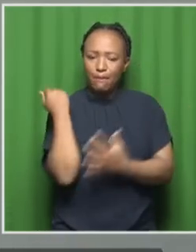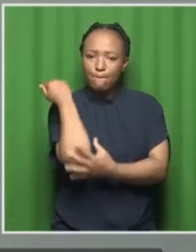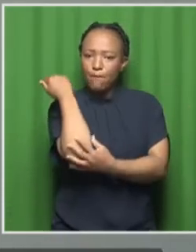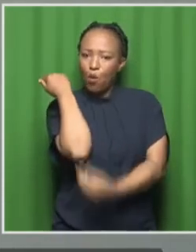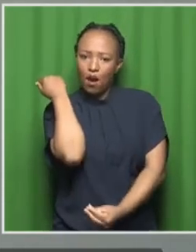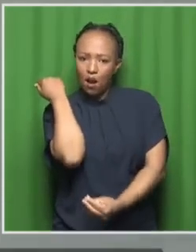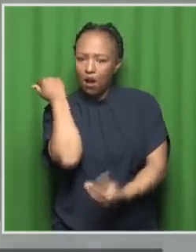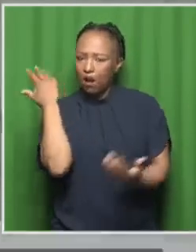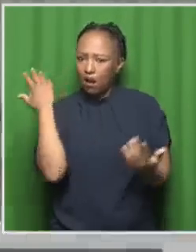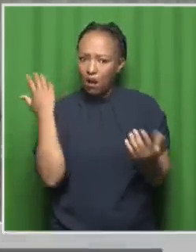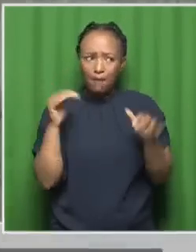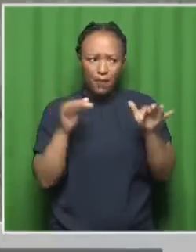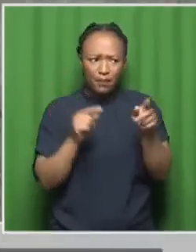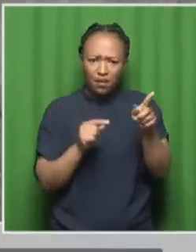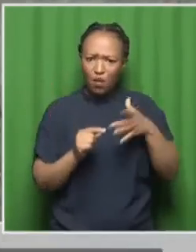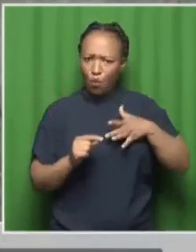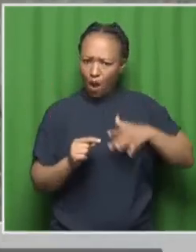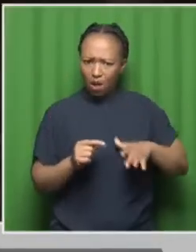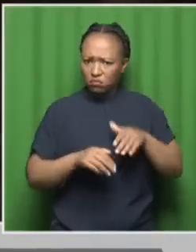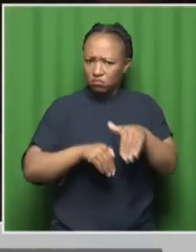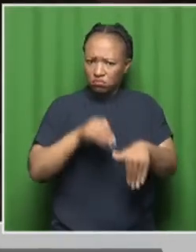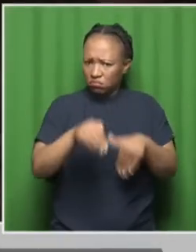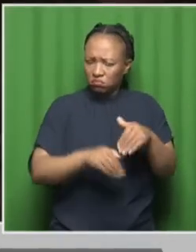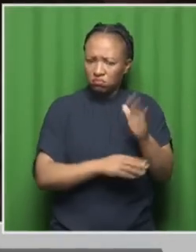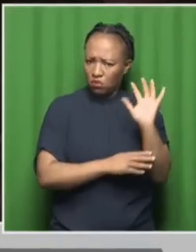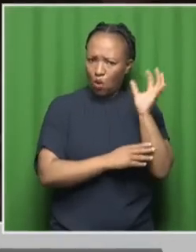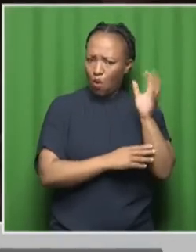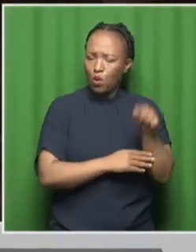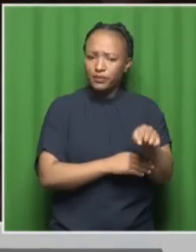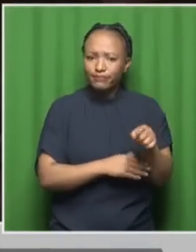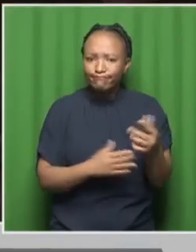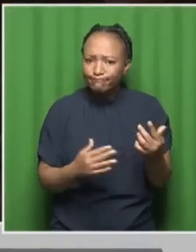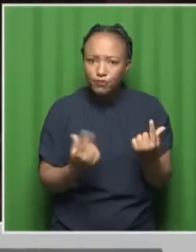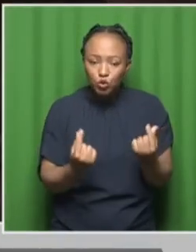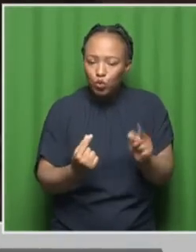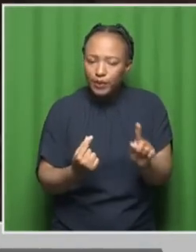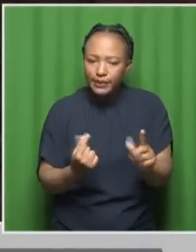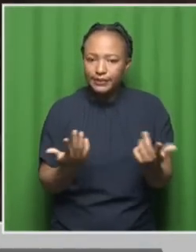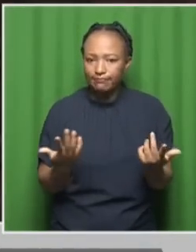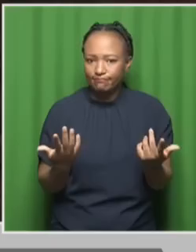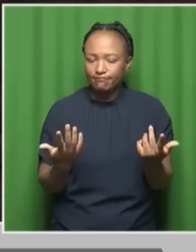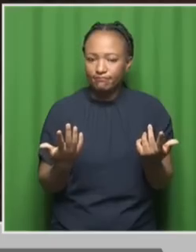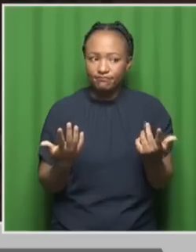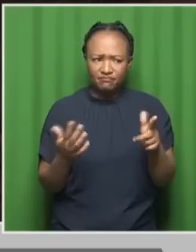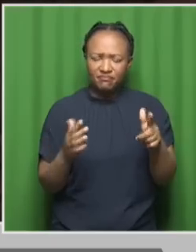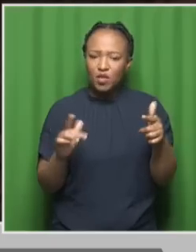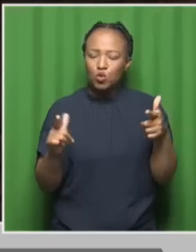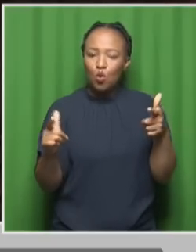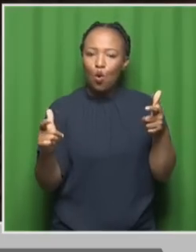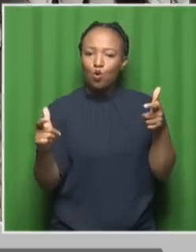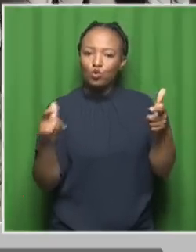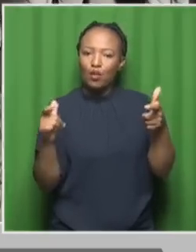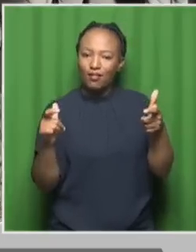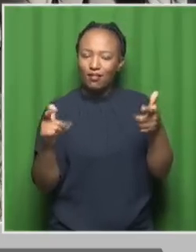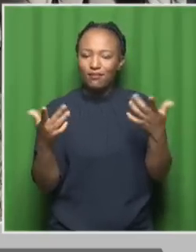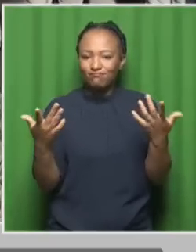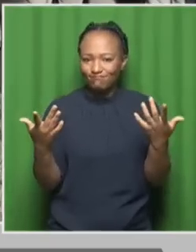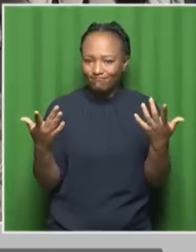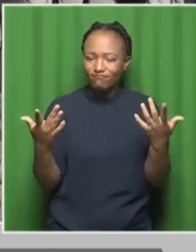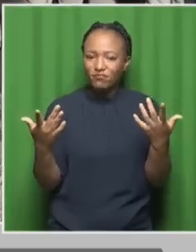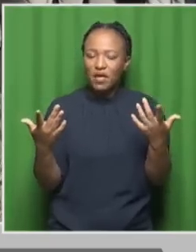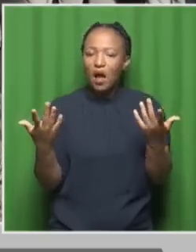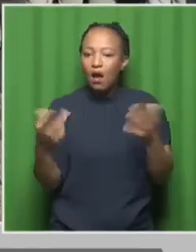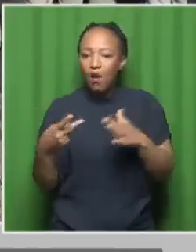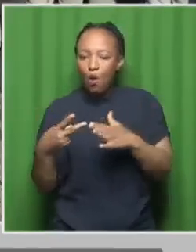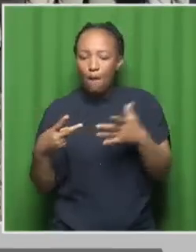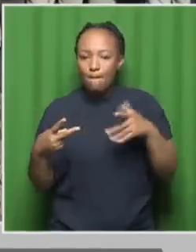this gold. So what do you do in this situation? How are you going to control or govern, or let alone benefit